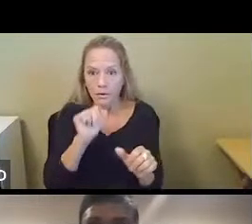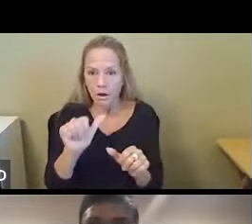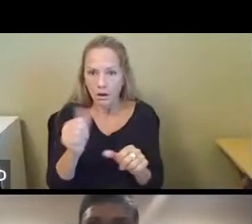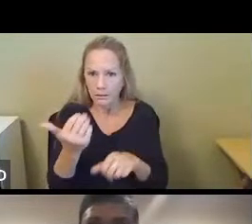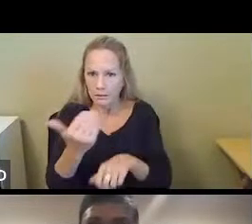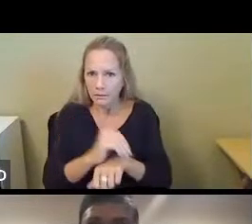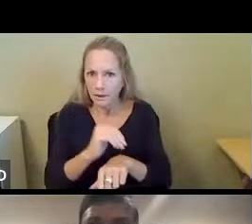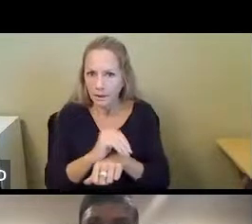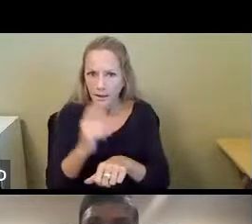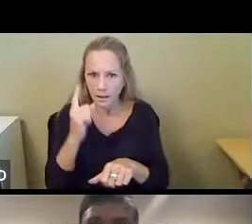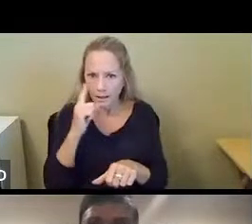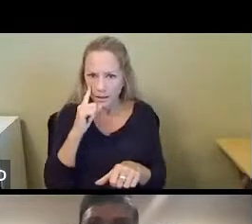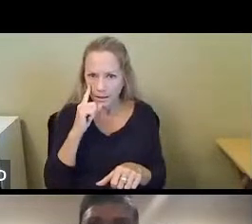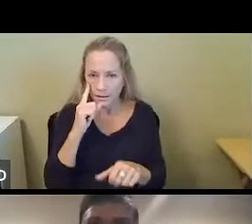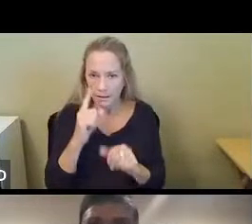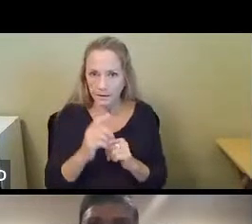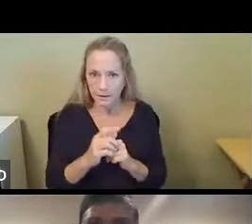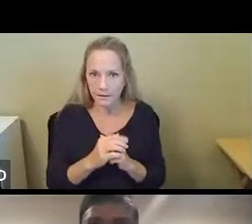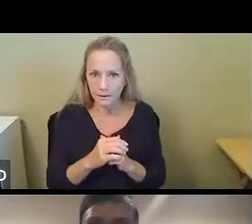I'm not mistaken.